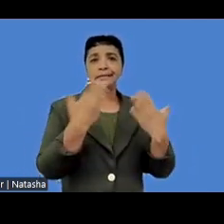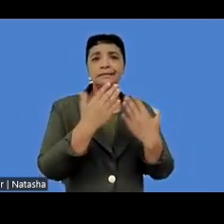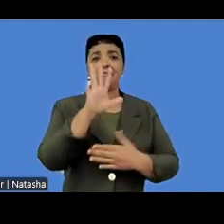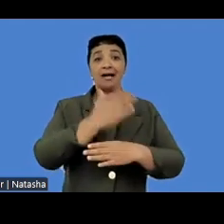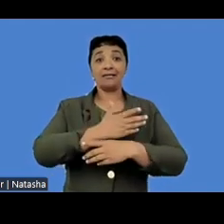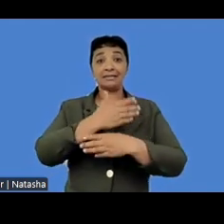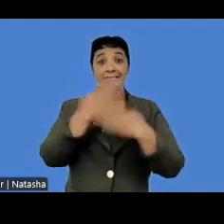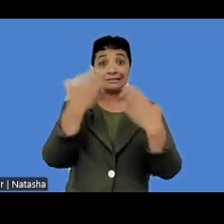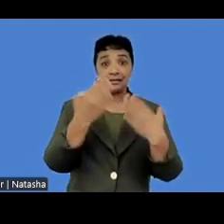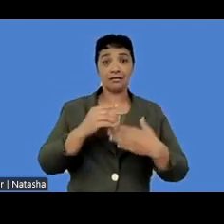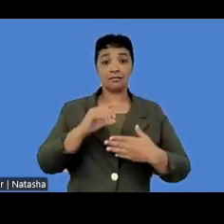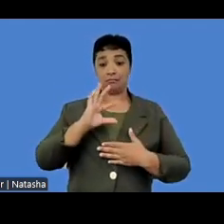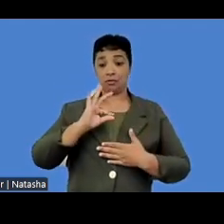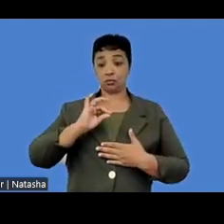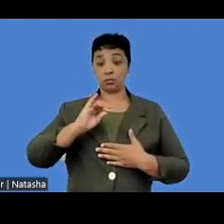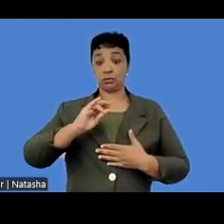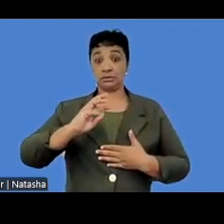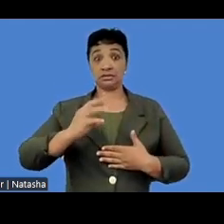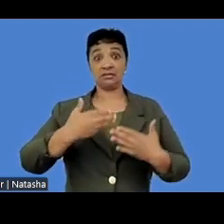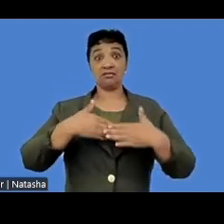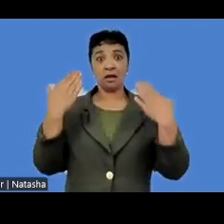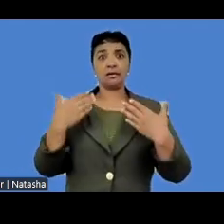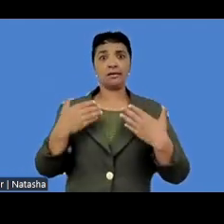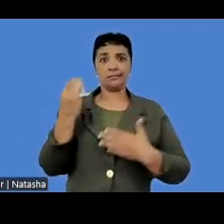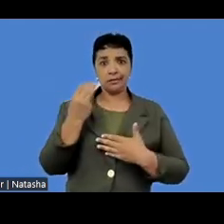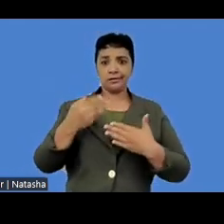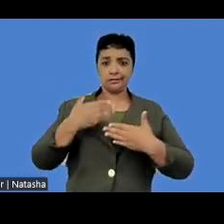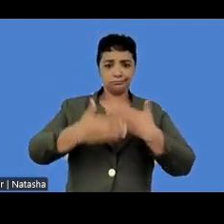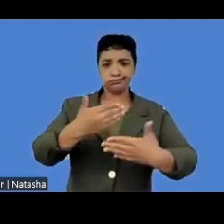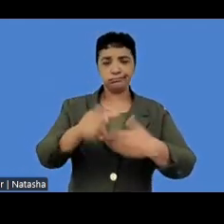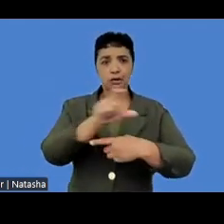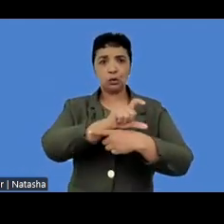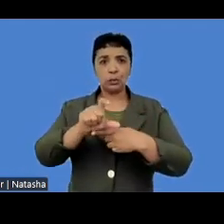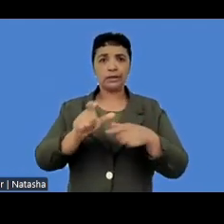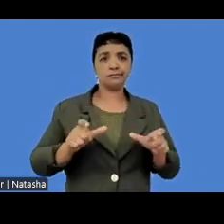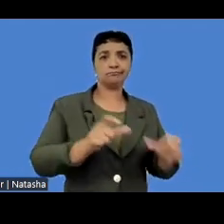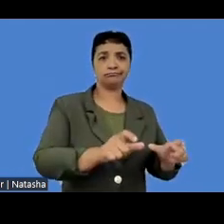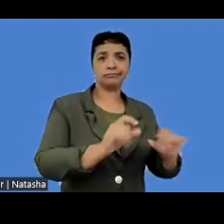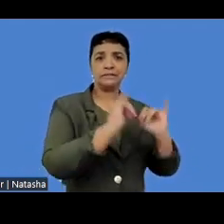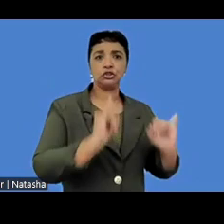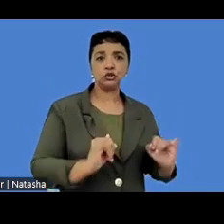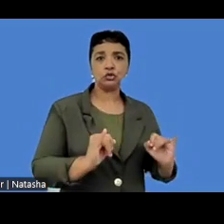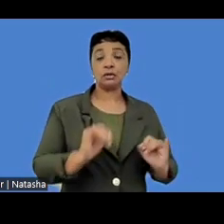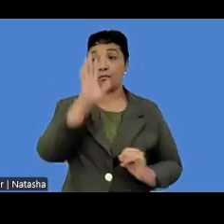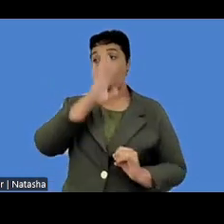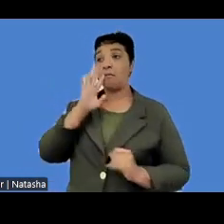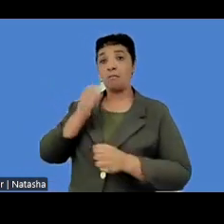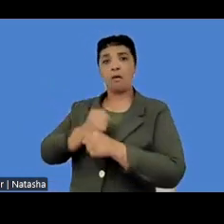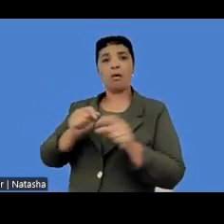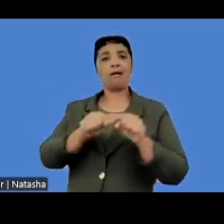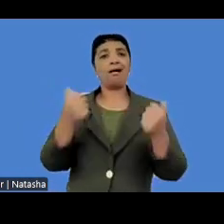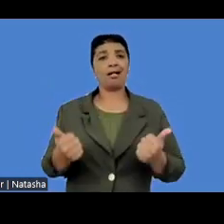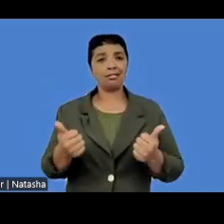then weekend was spent with their kids. So it was in our practice before the